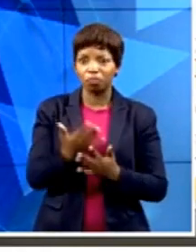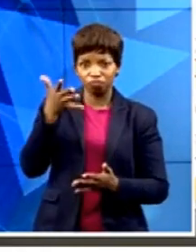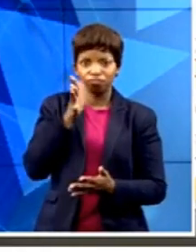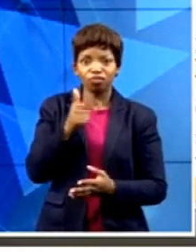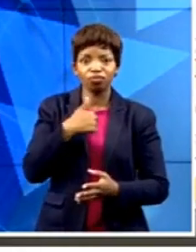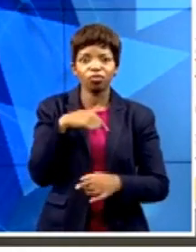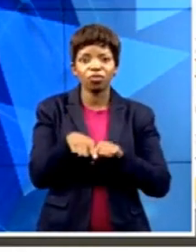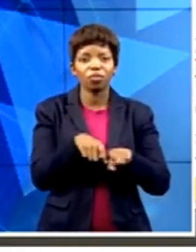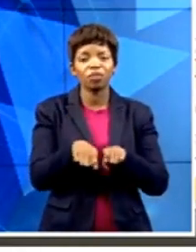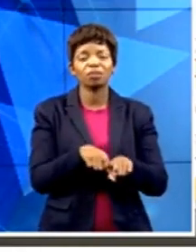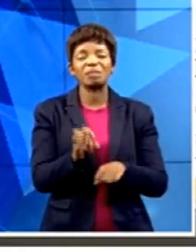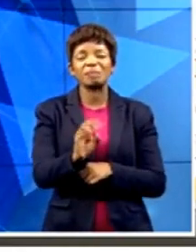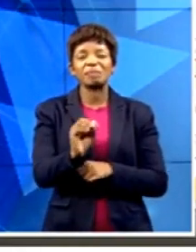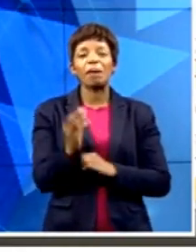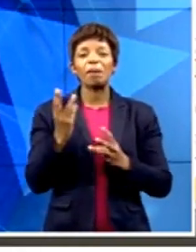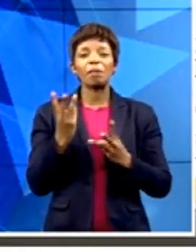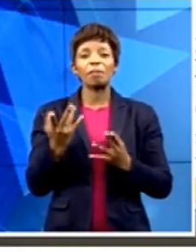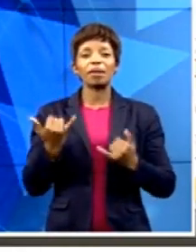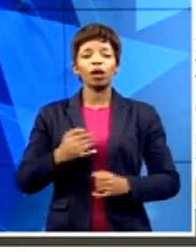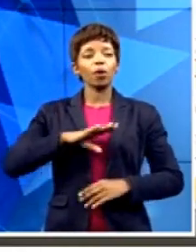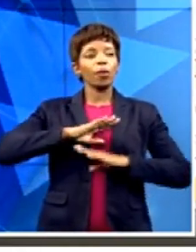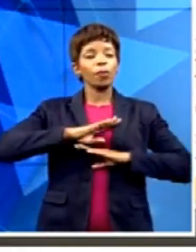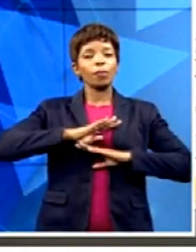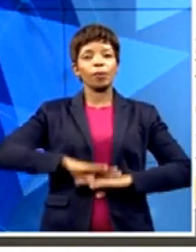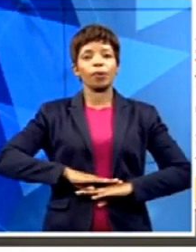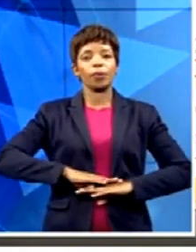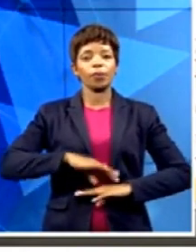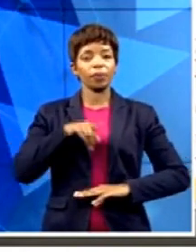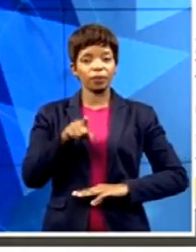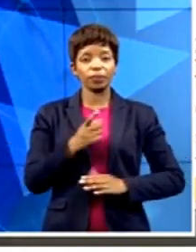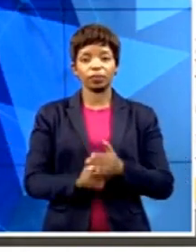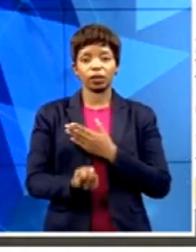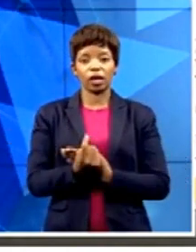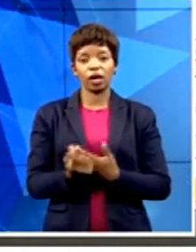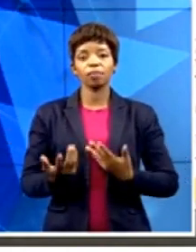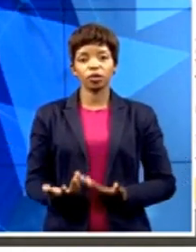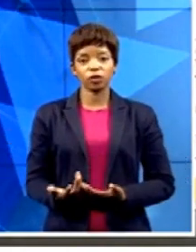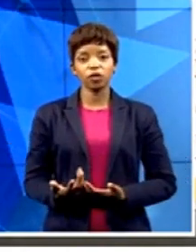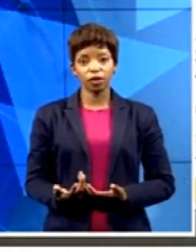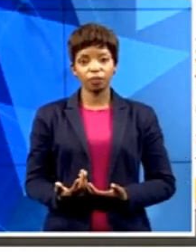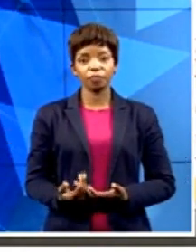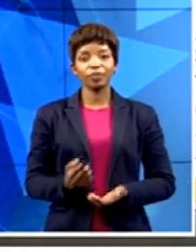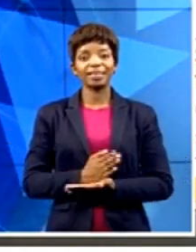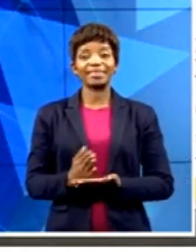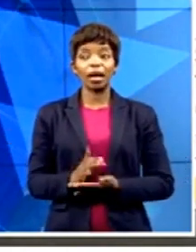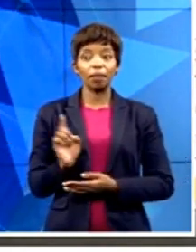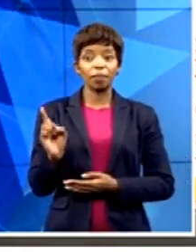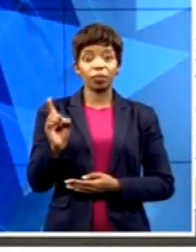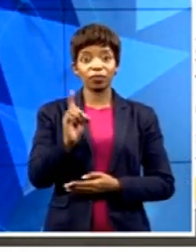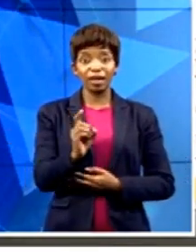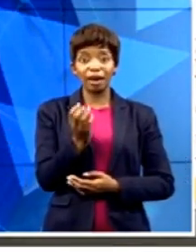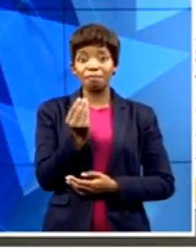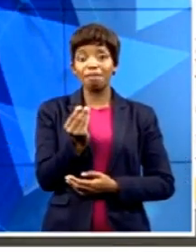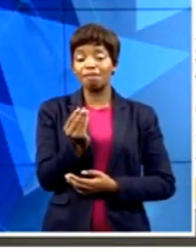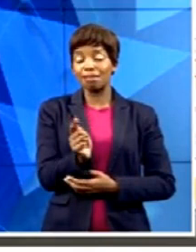that the steps are being taken, that for some of them paying the amounts that are meant to be paid for